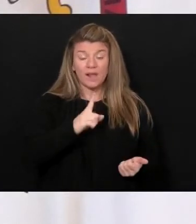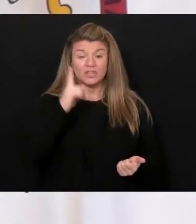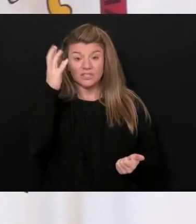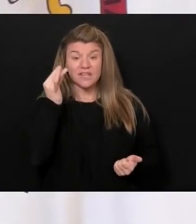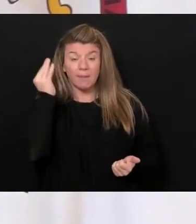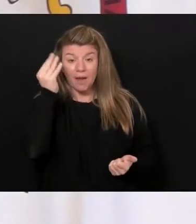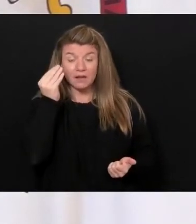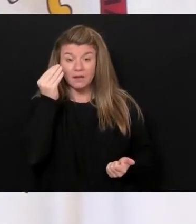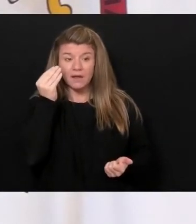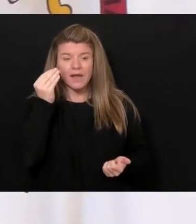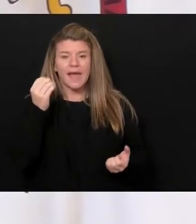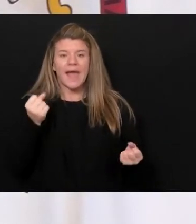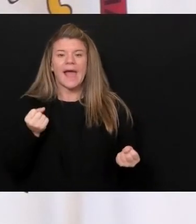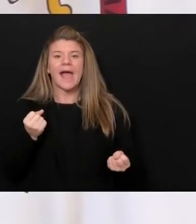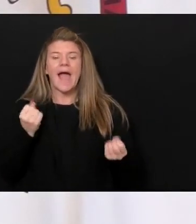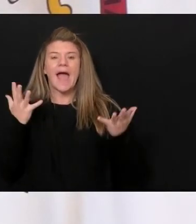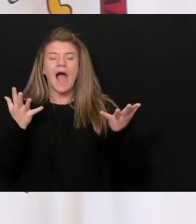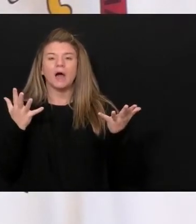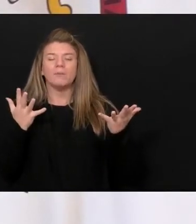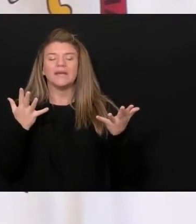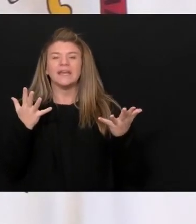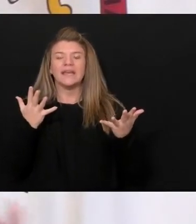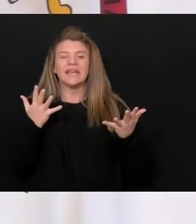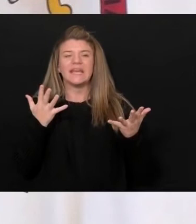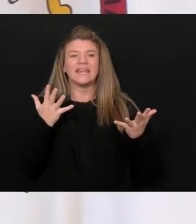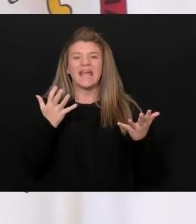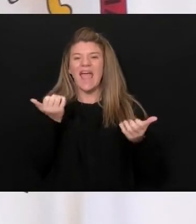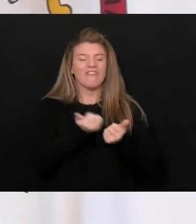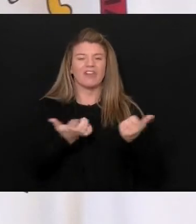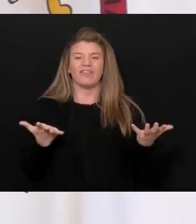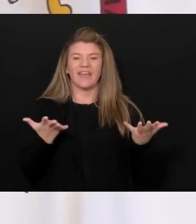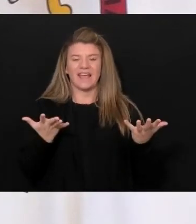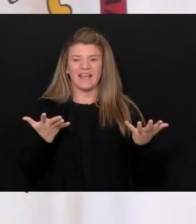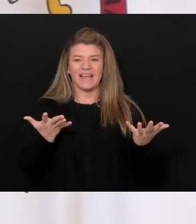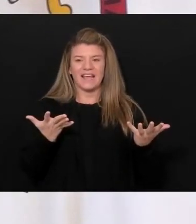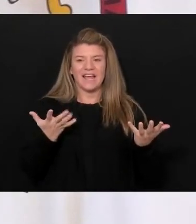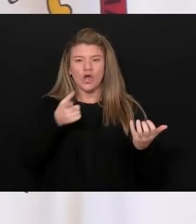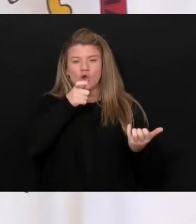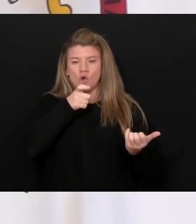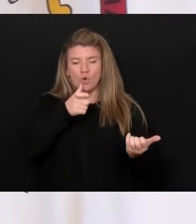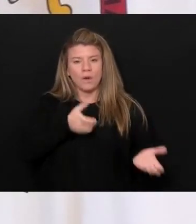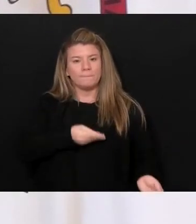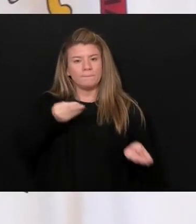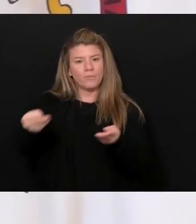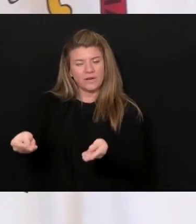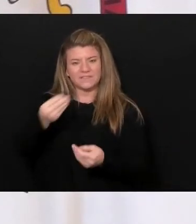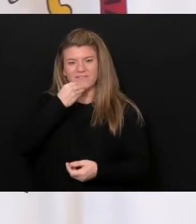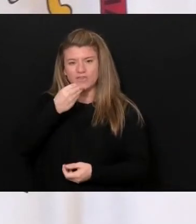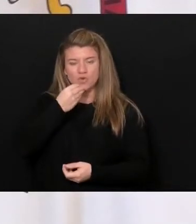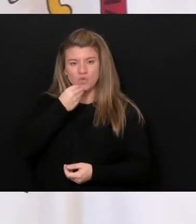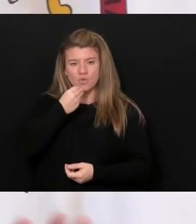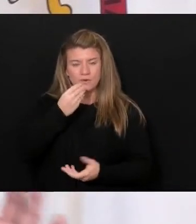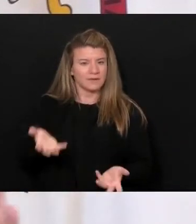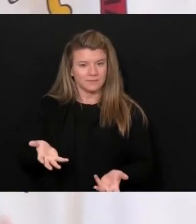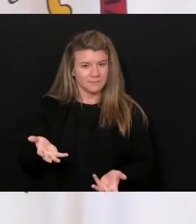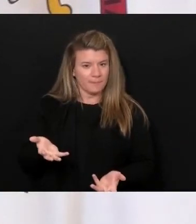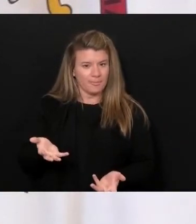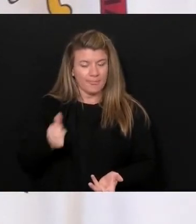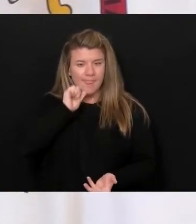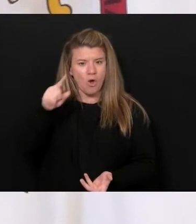all the everything that is supplied to those restaurants. Not only just